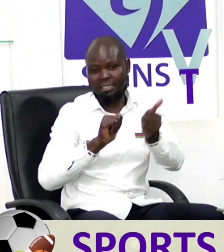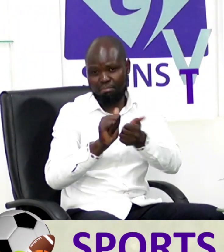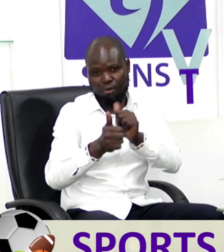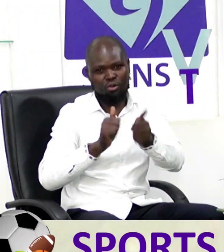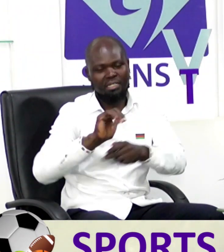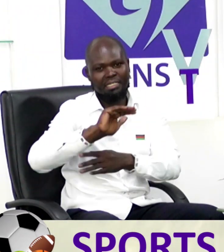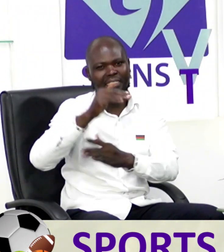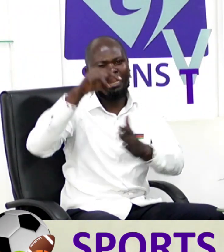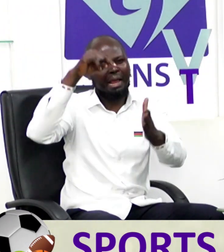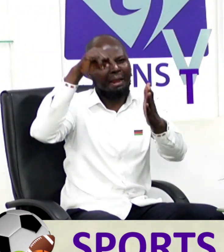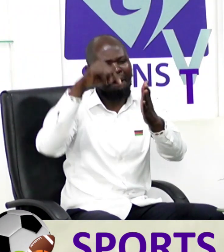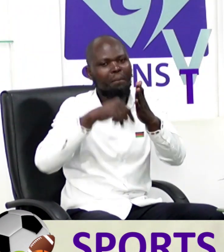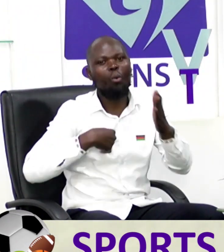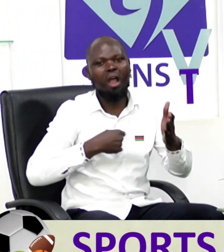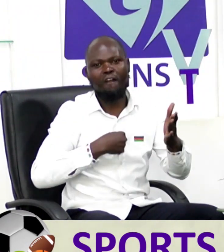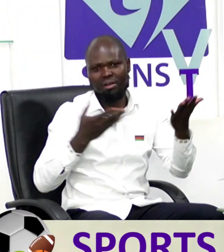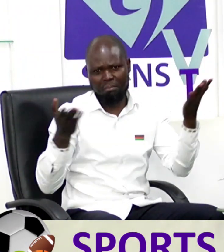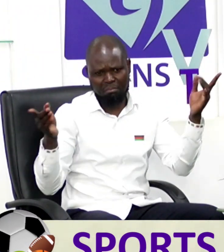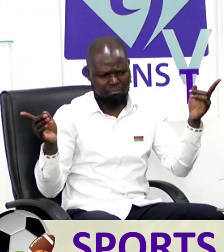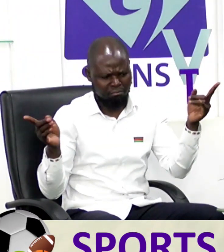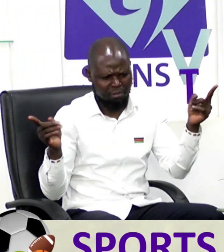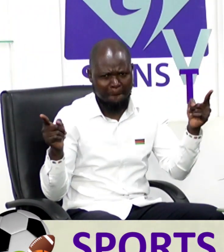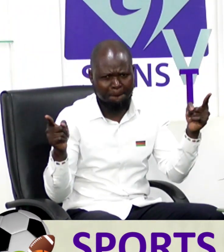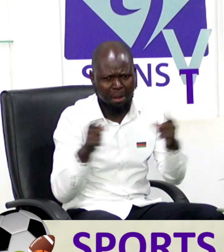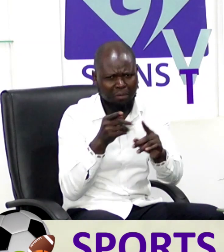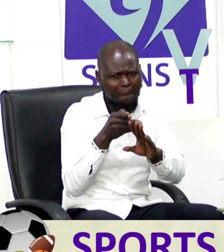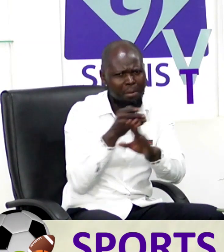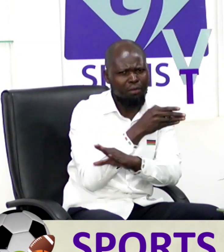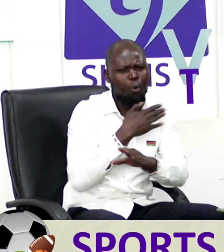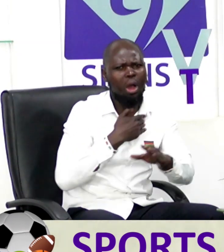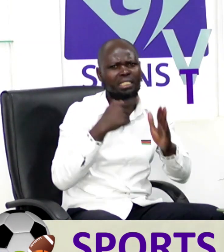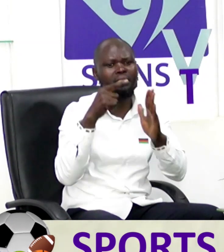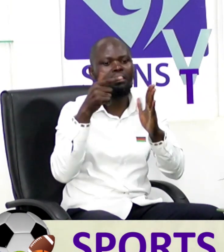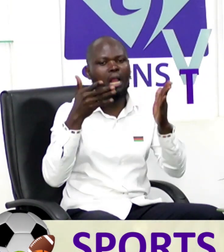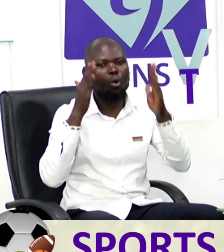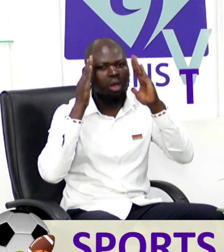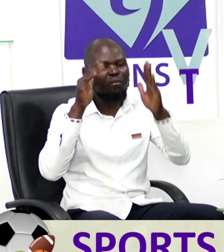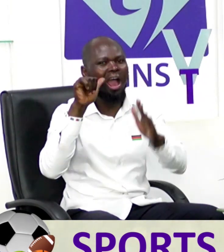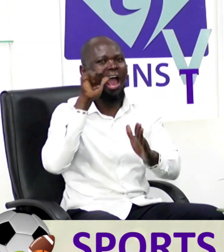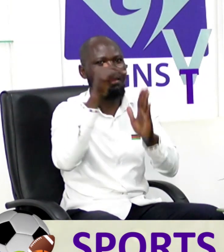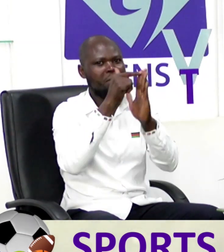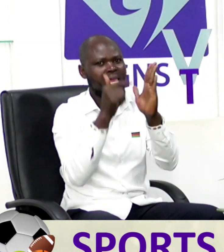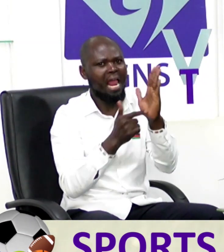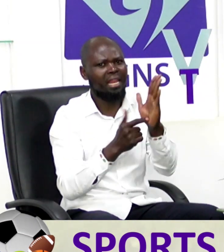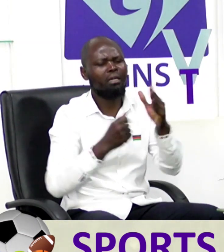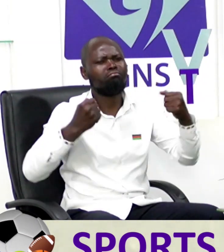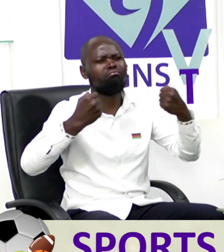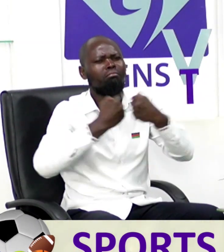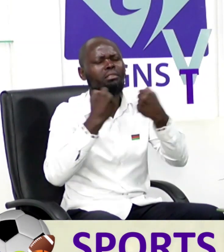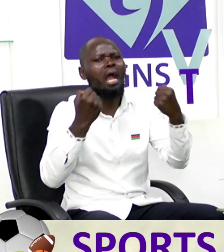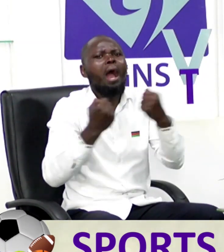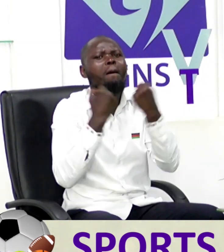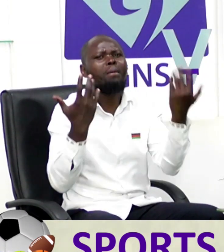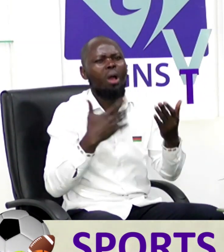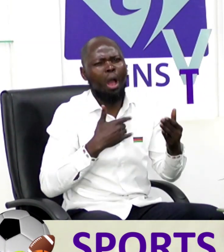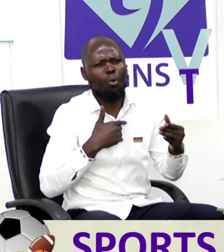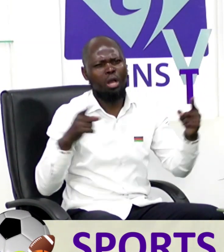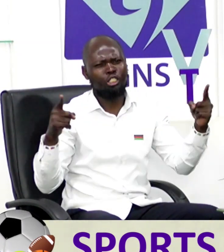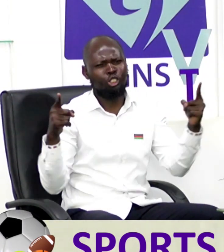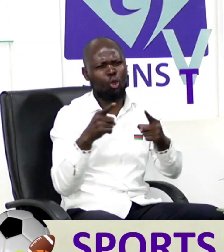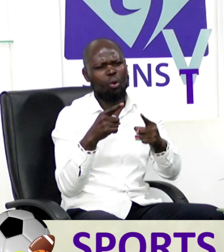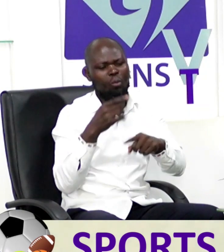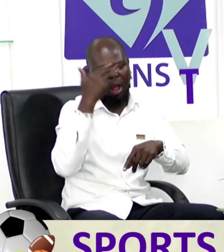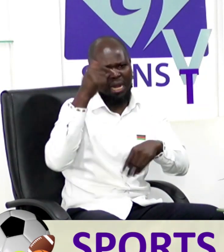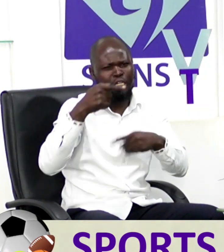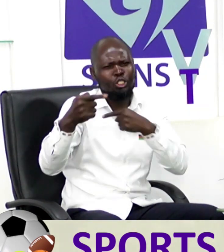Welcome back to Sports City Extra. We had a short break before, and let us now shift our